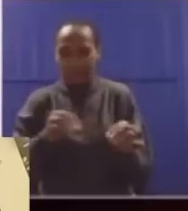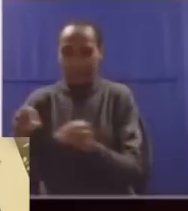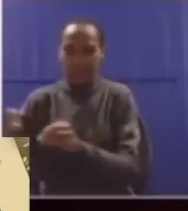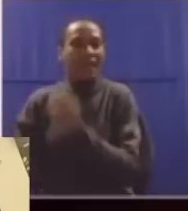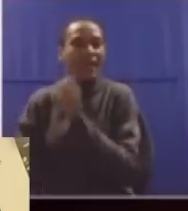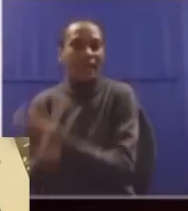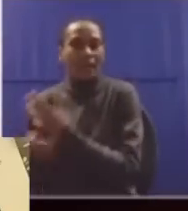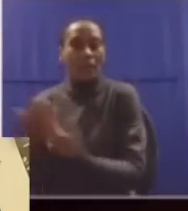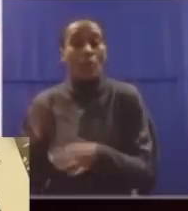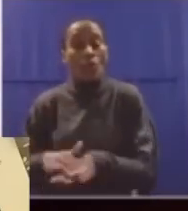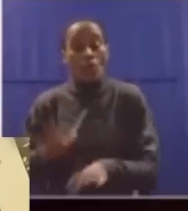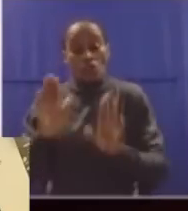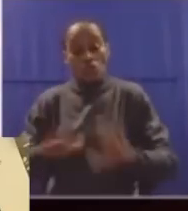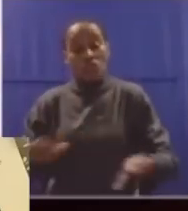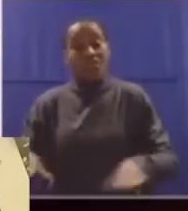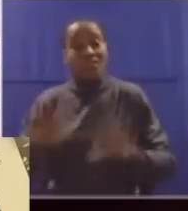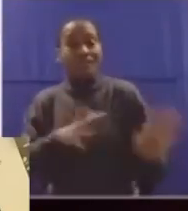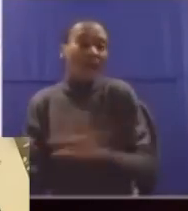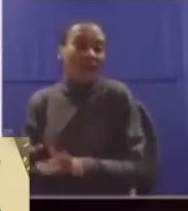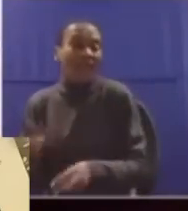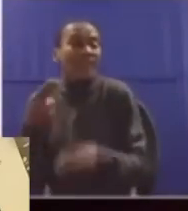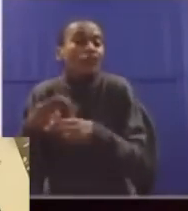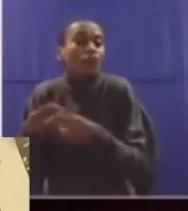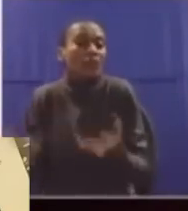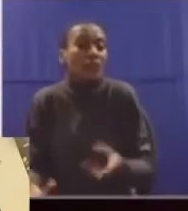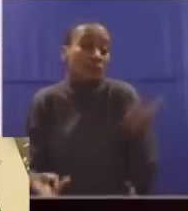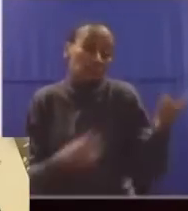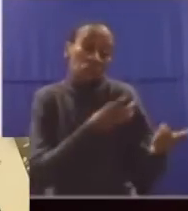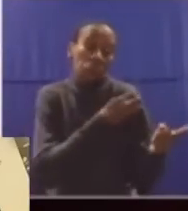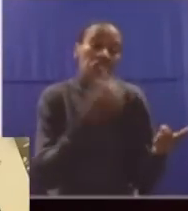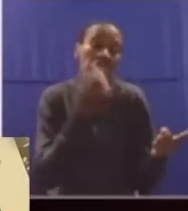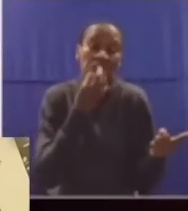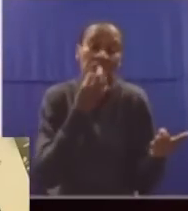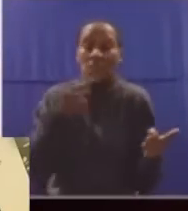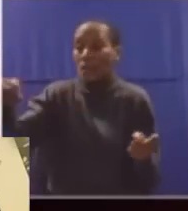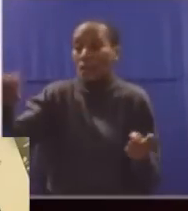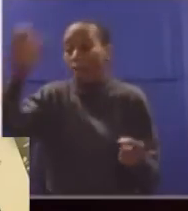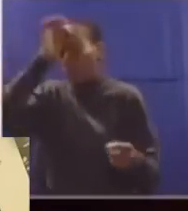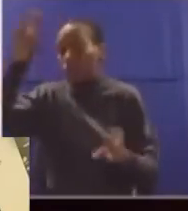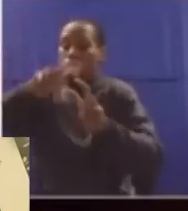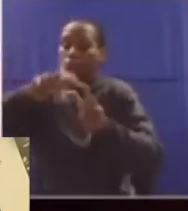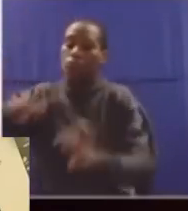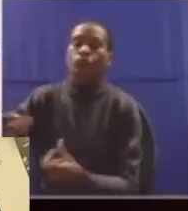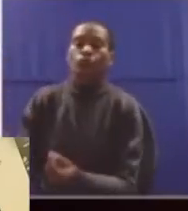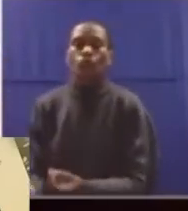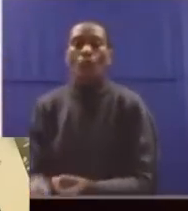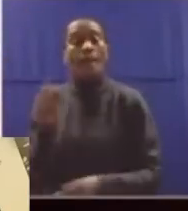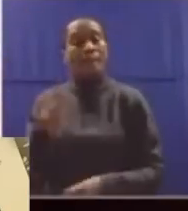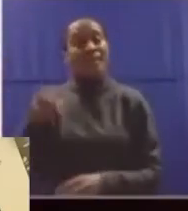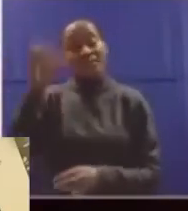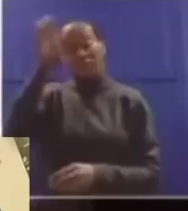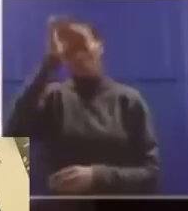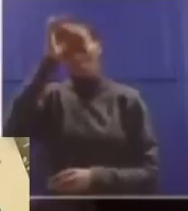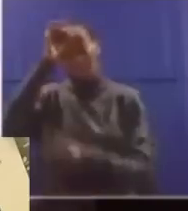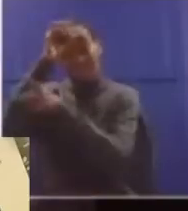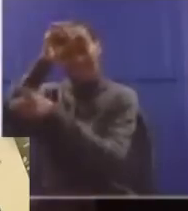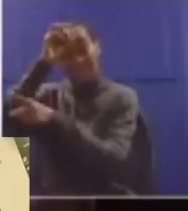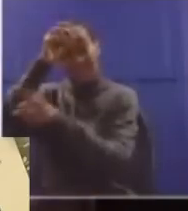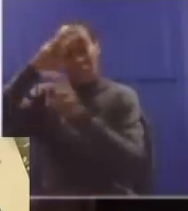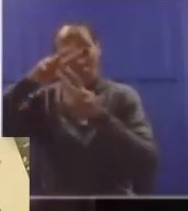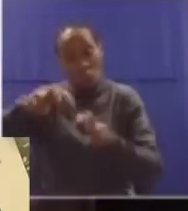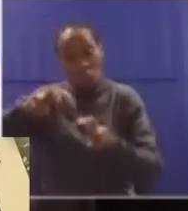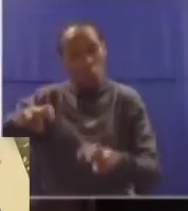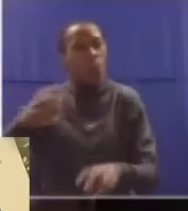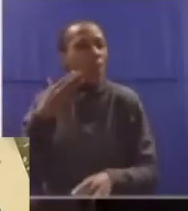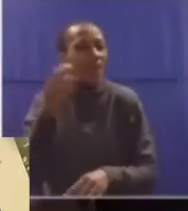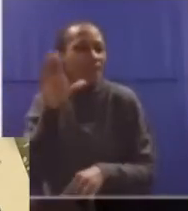school spit toilet is raised, the minister simply refers to the police investigation. The fact that police are investigating the circumstances